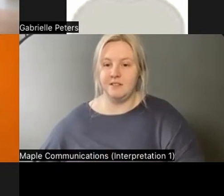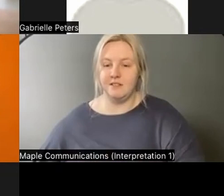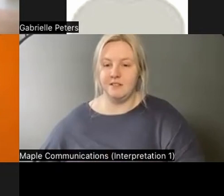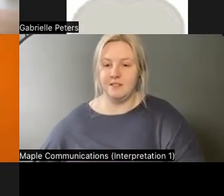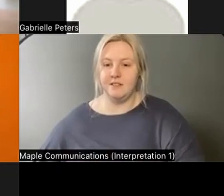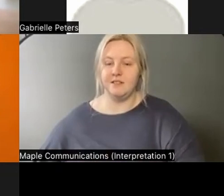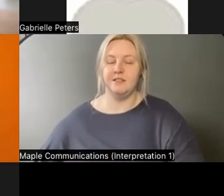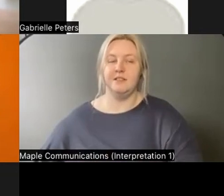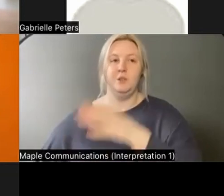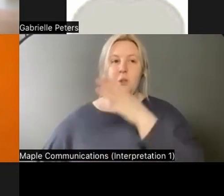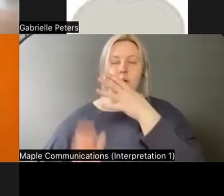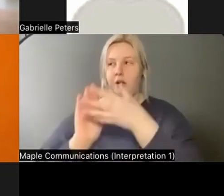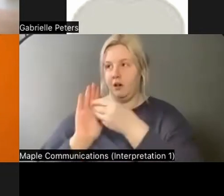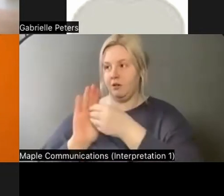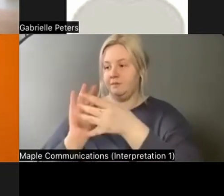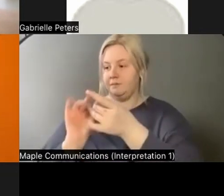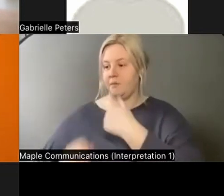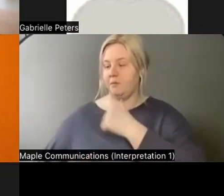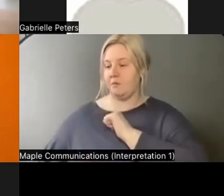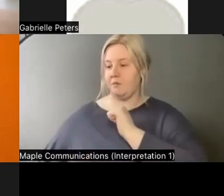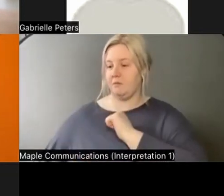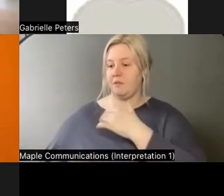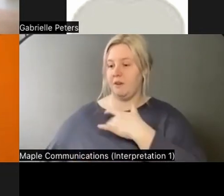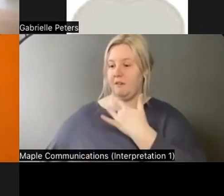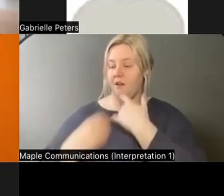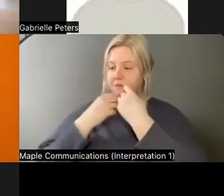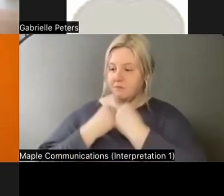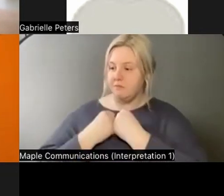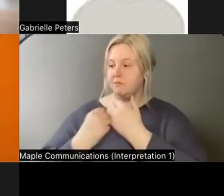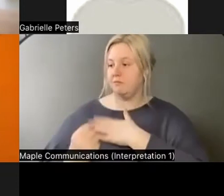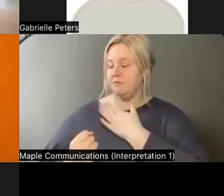play on the unceded territory of the Cree,